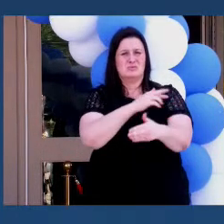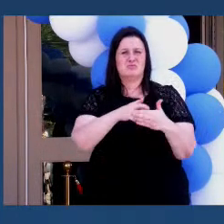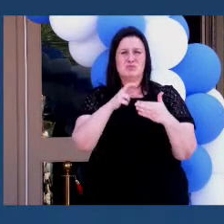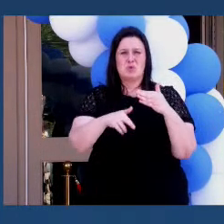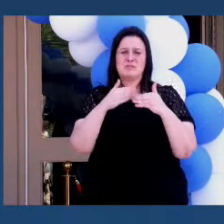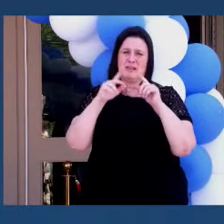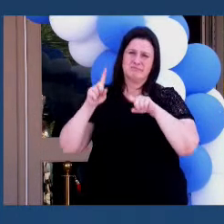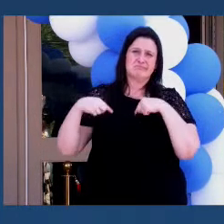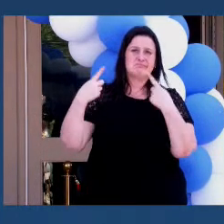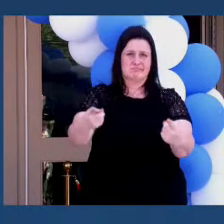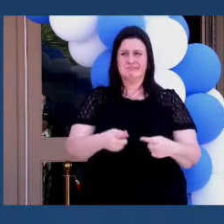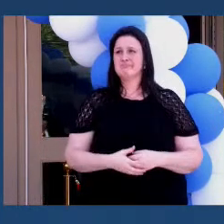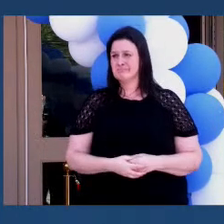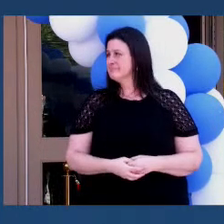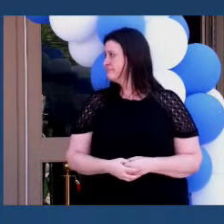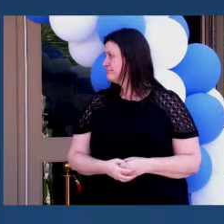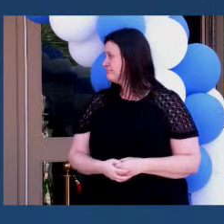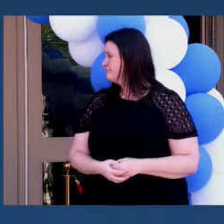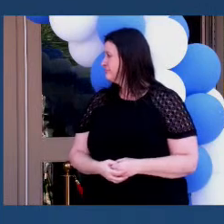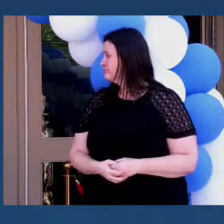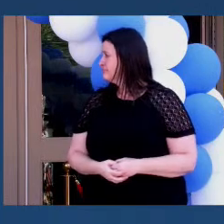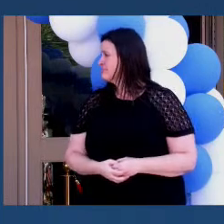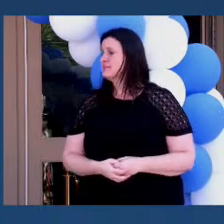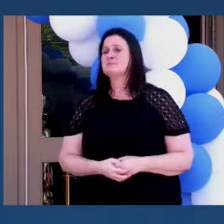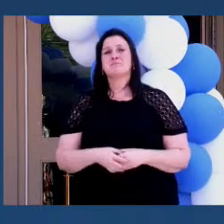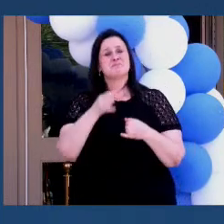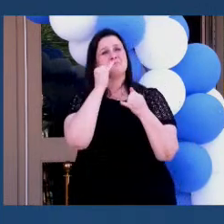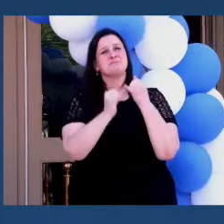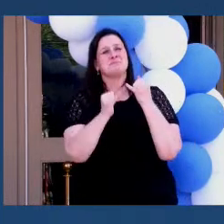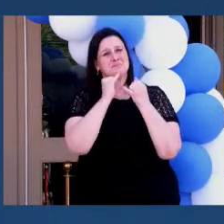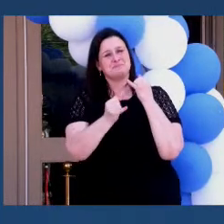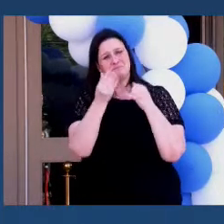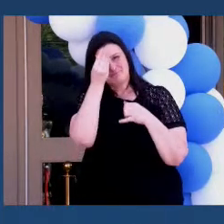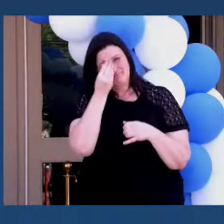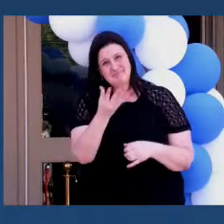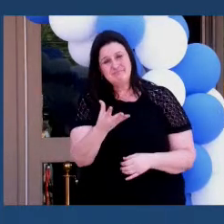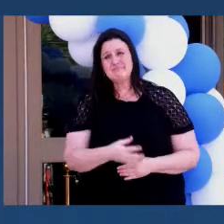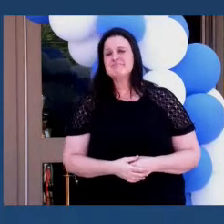had. And I want to leave with this.